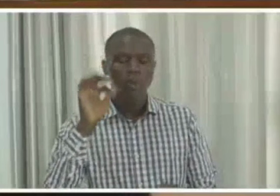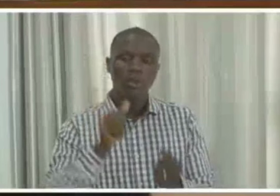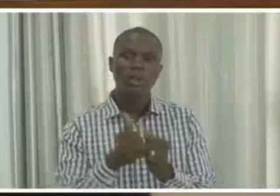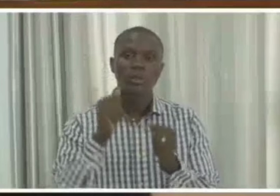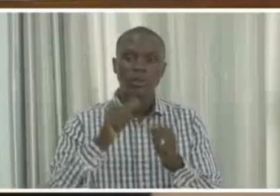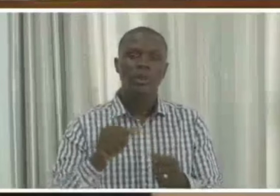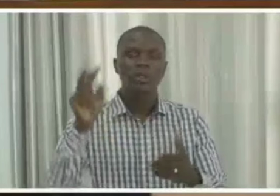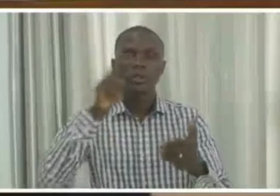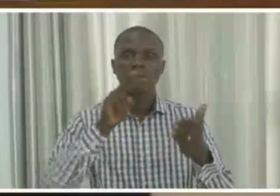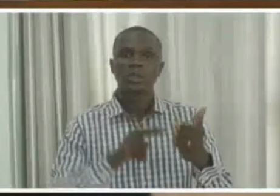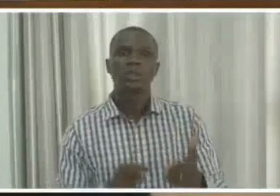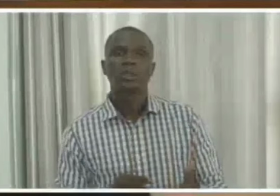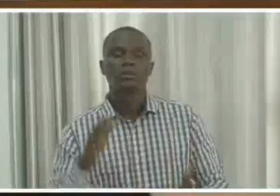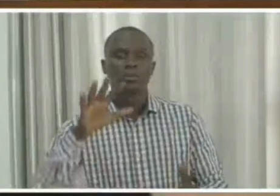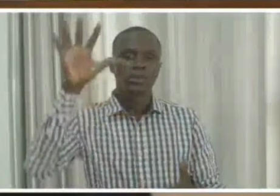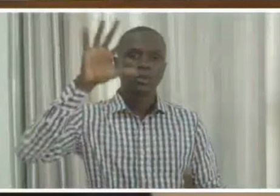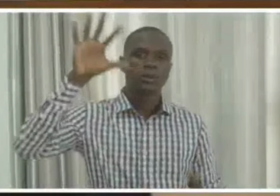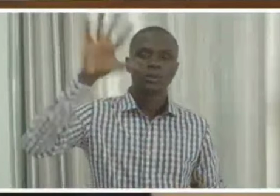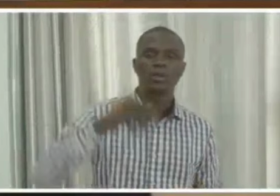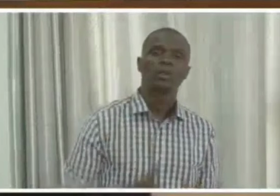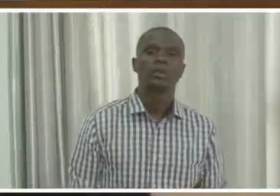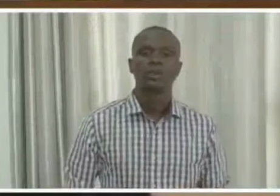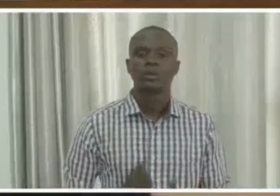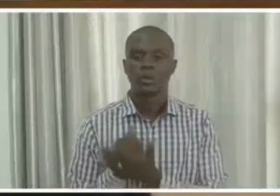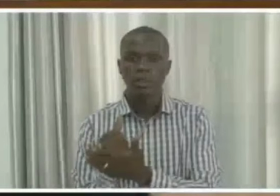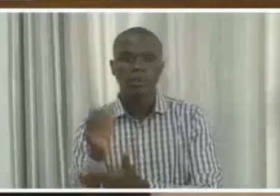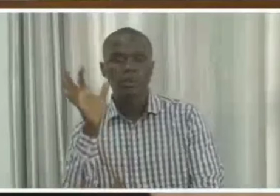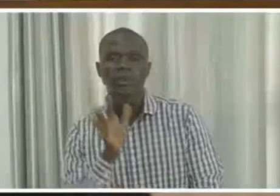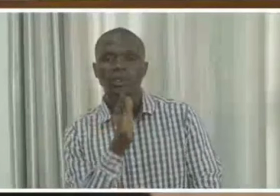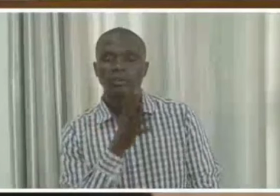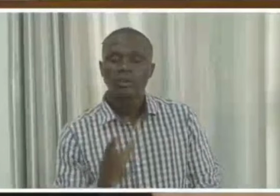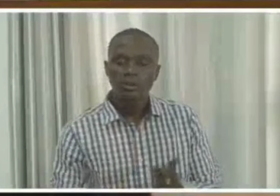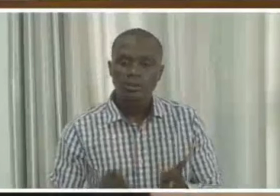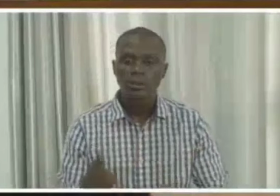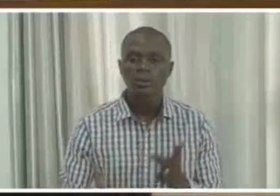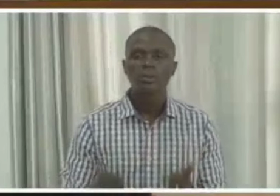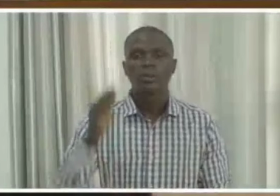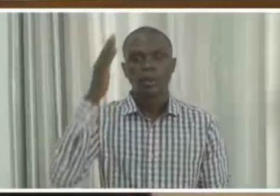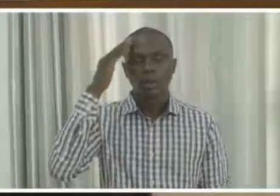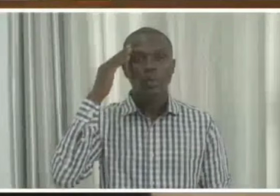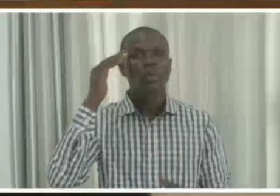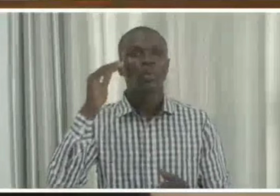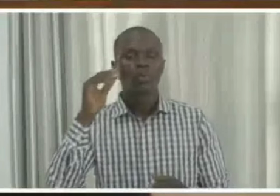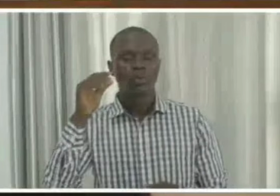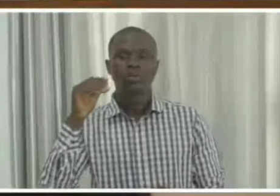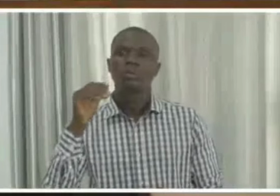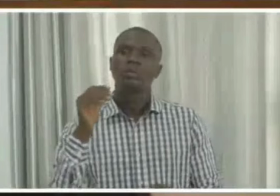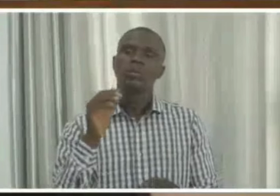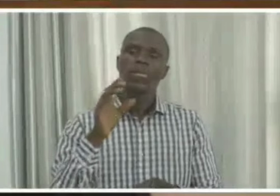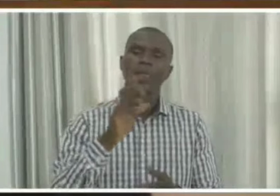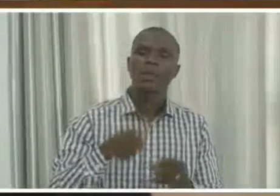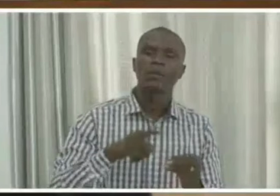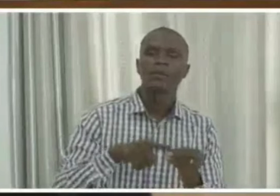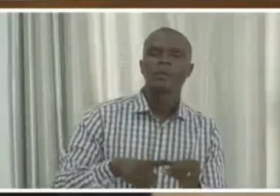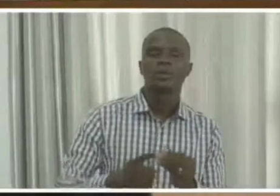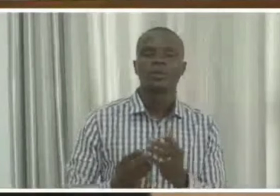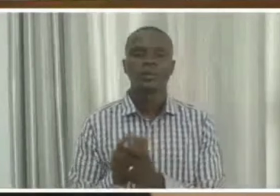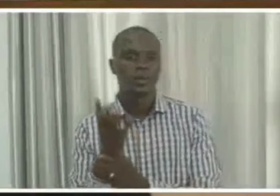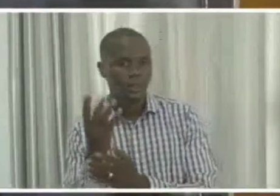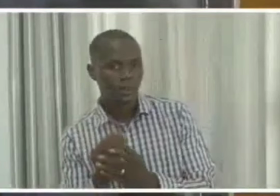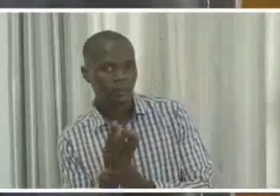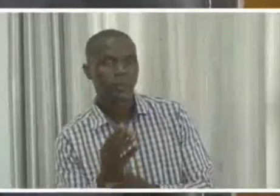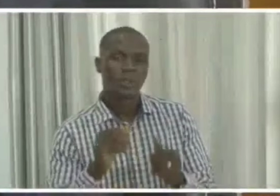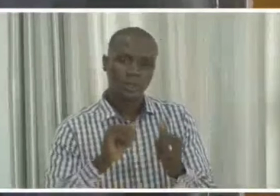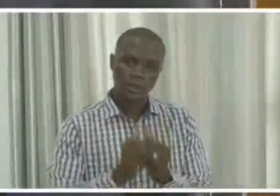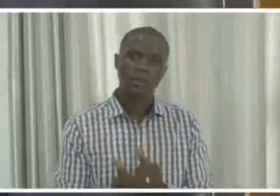Then one the way when a farmer there, they go know, okay, who's time for begin plants, the rest, because now this time rain get for